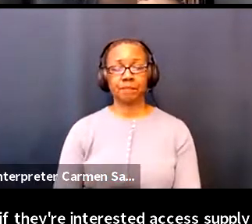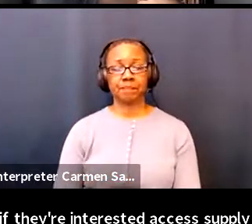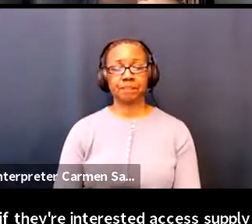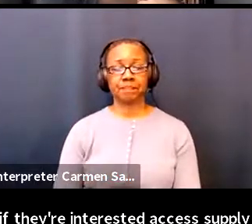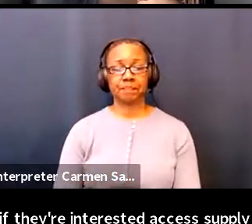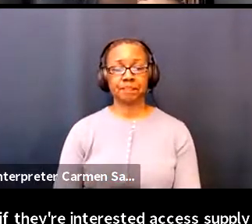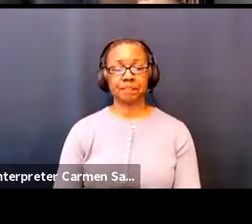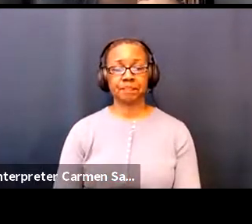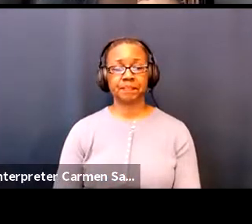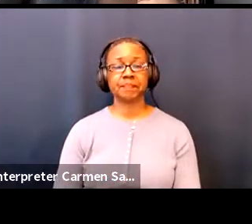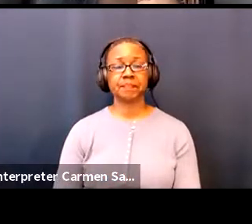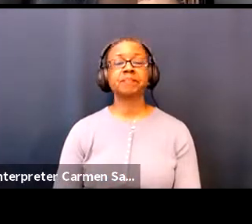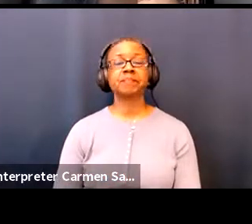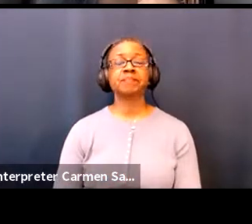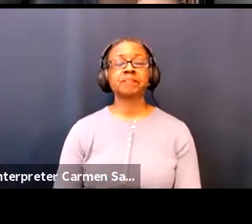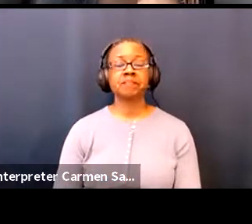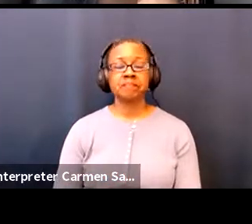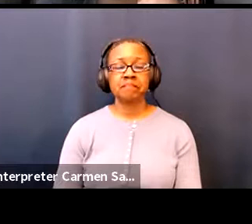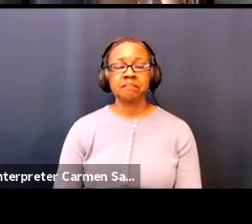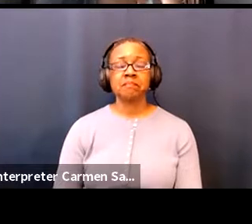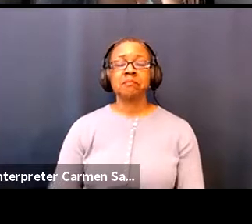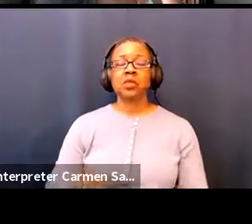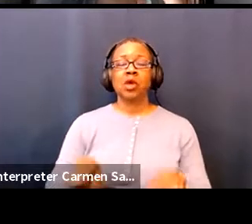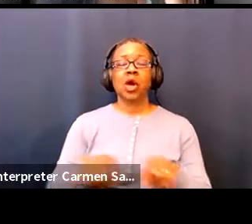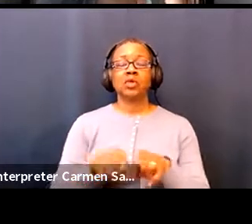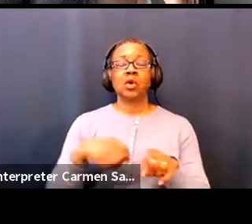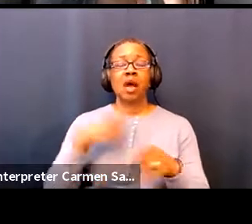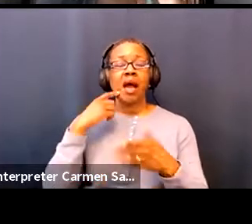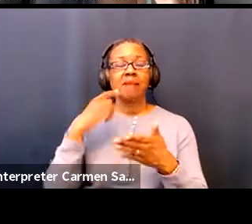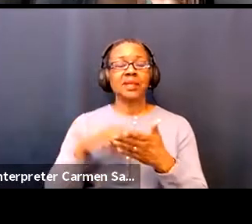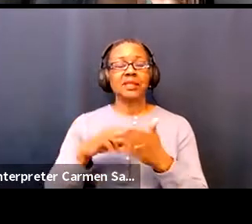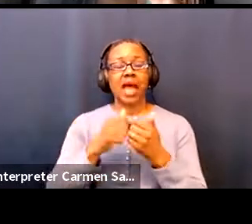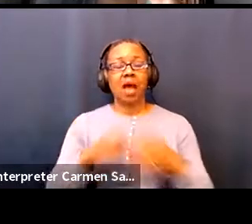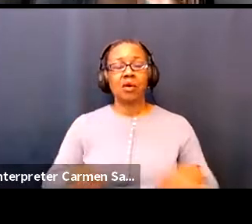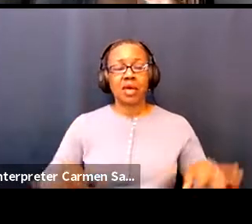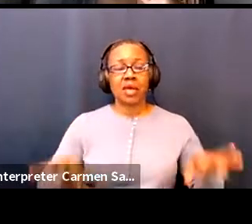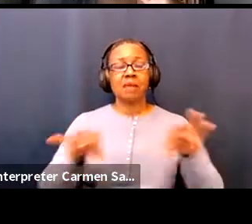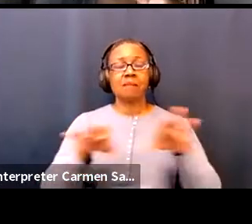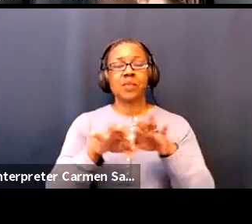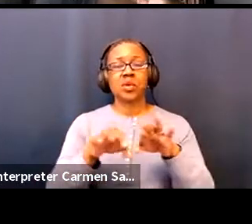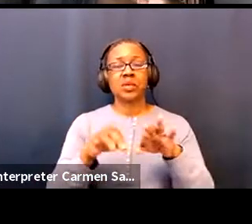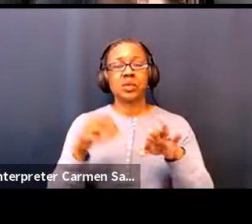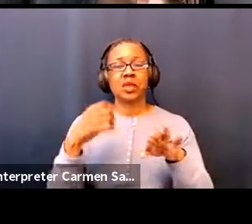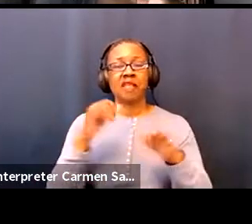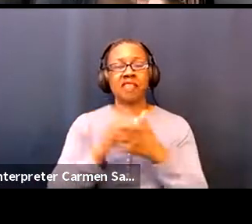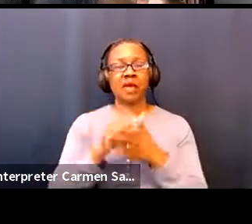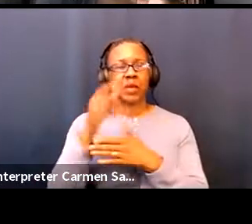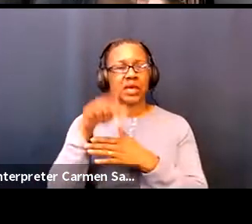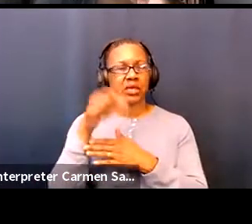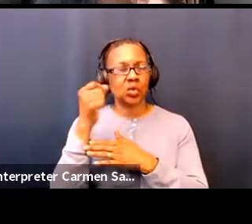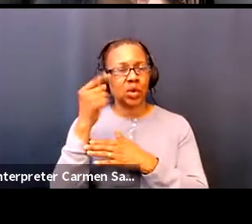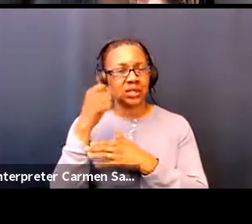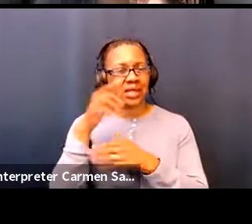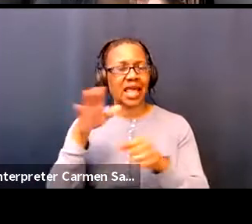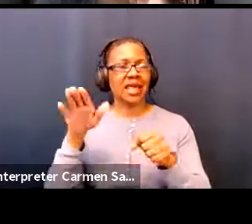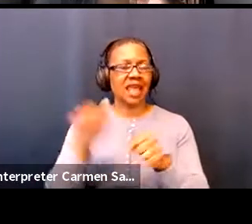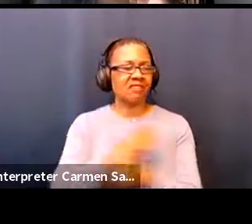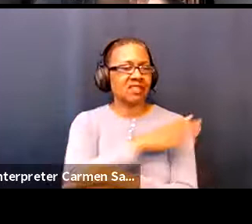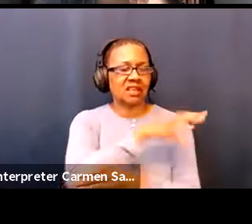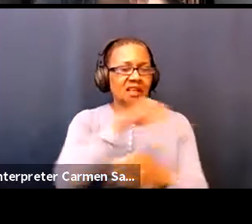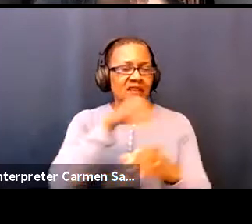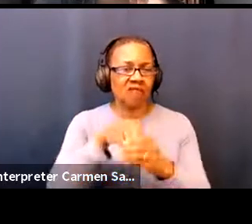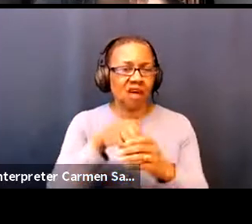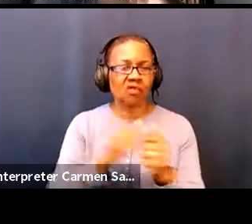As part of that, I mentioned the importance of understanding the full landscape of the food system, the full resources that make the food